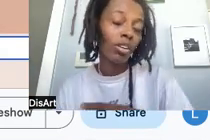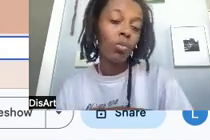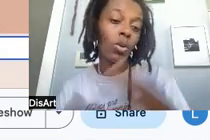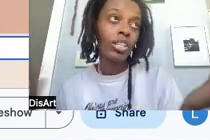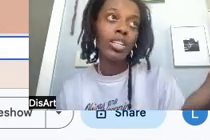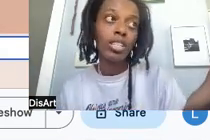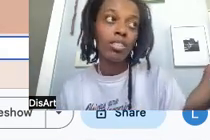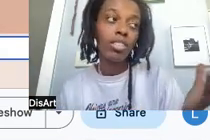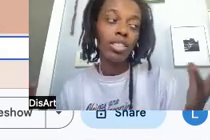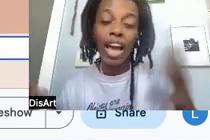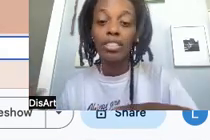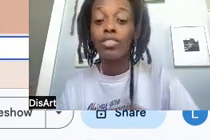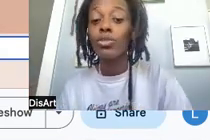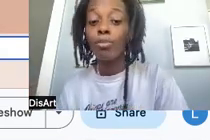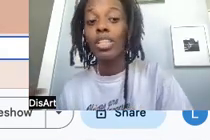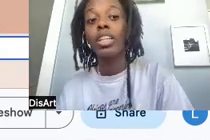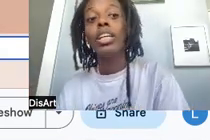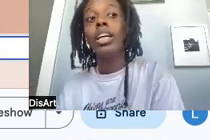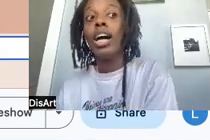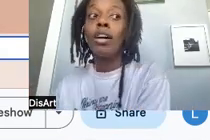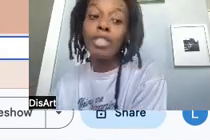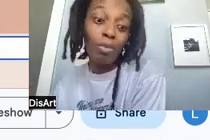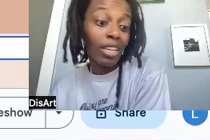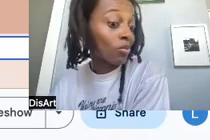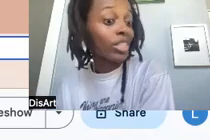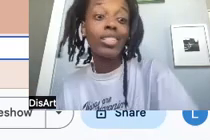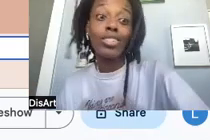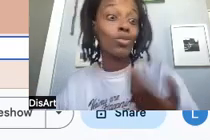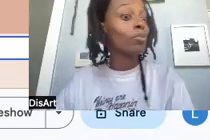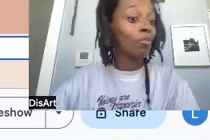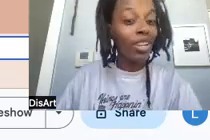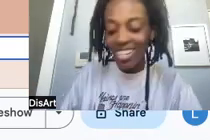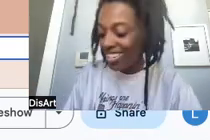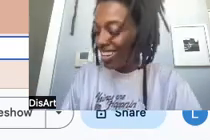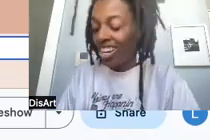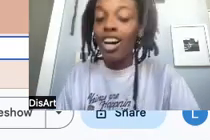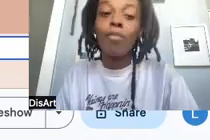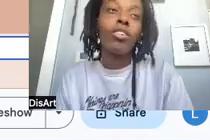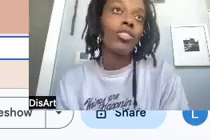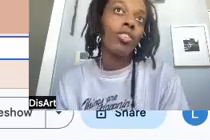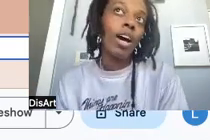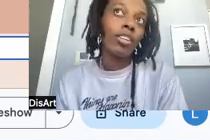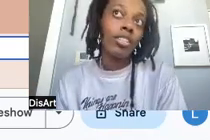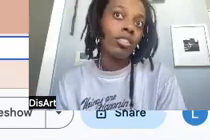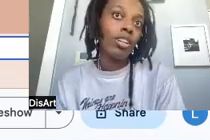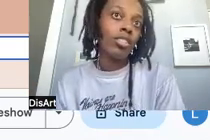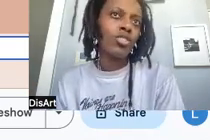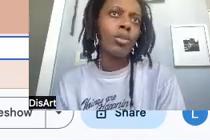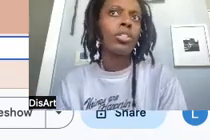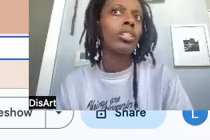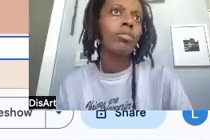this work, what is this act of disrupting a space? What is disruption, period? And also, how